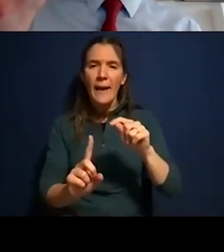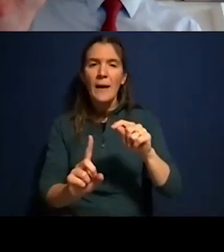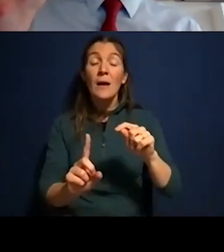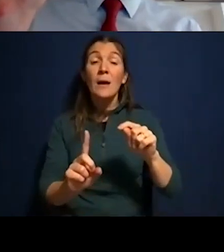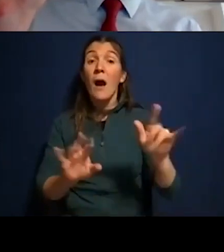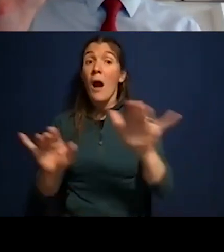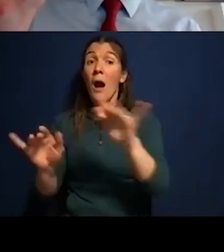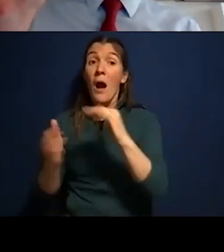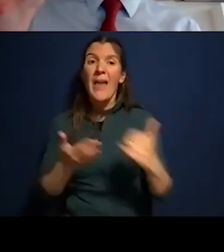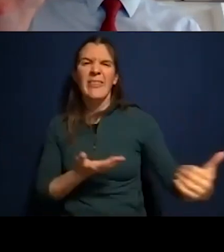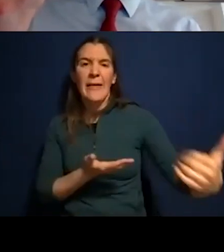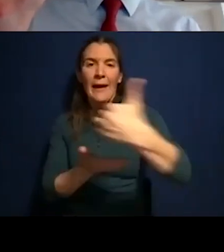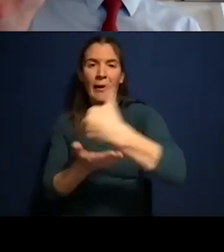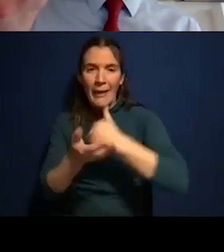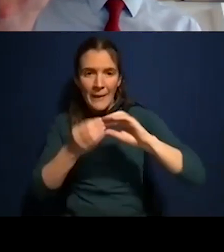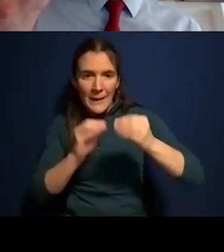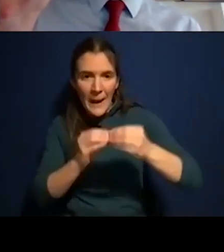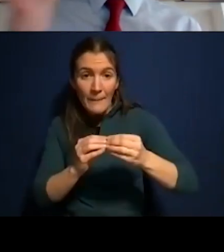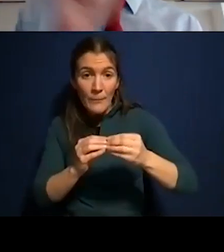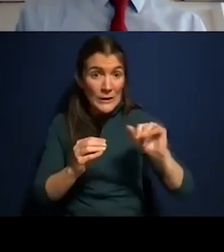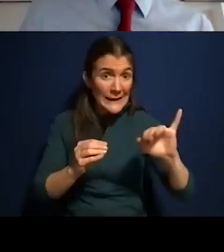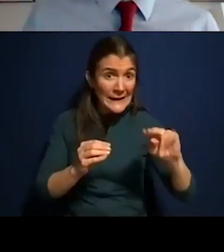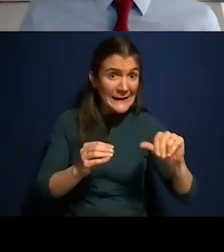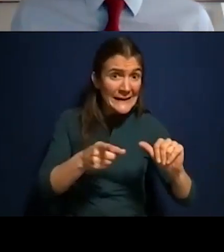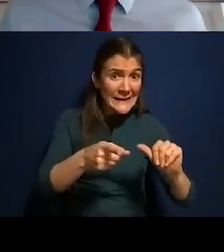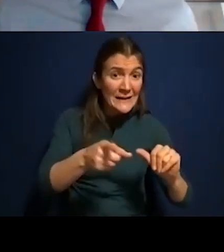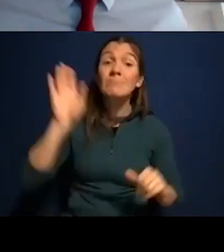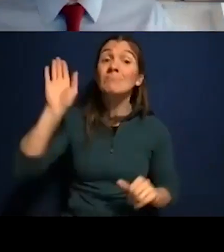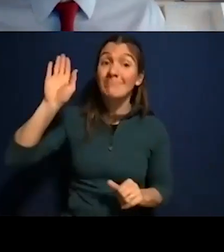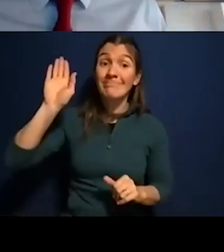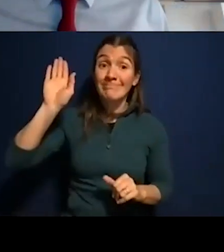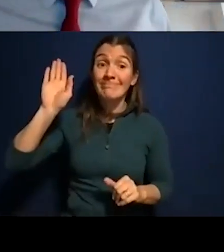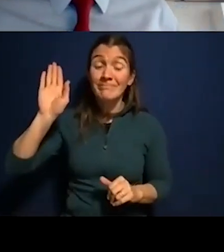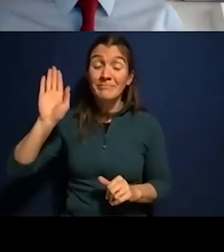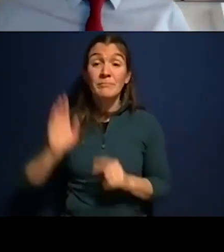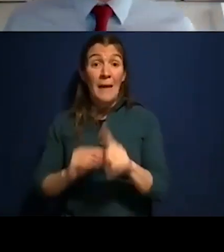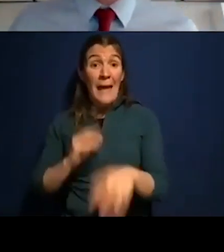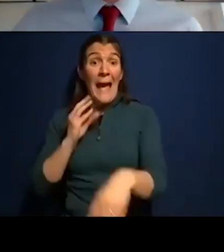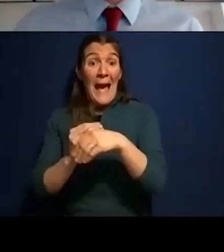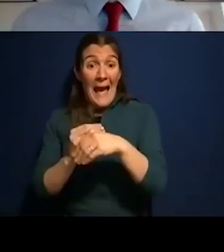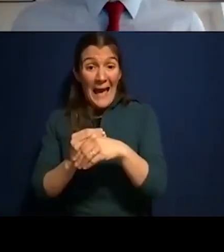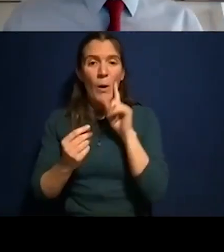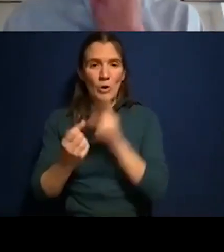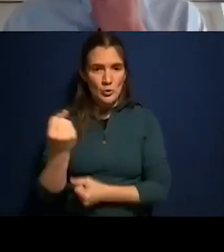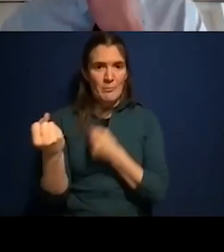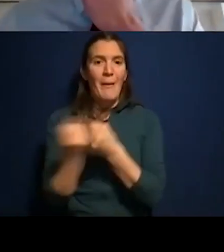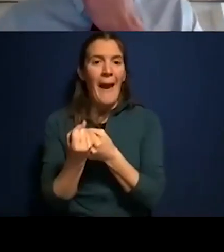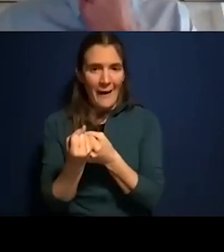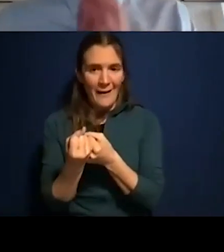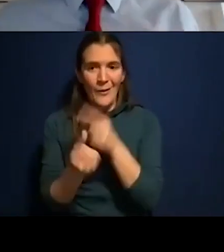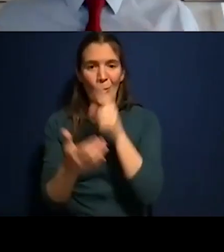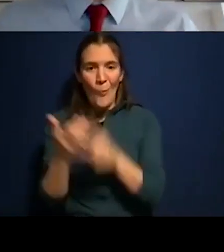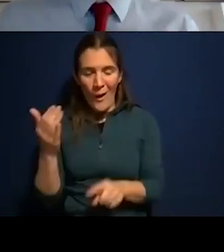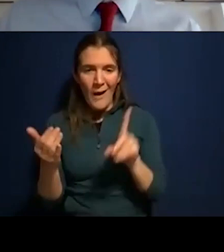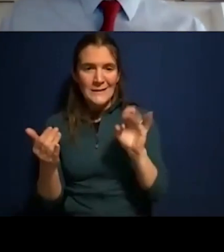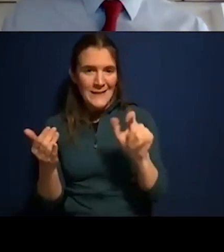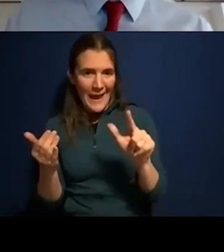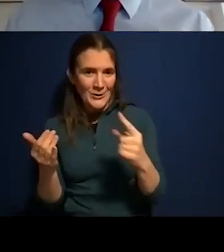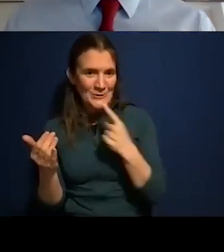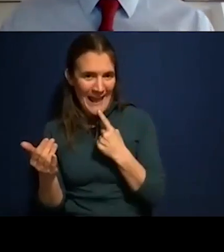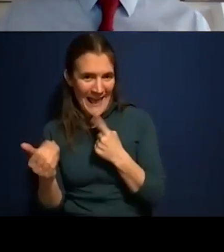that Ian talked about. Ian, did you have a comment? Yes, I want to back Select Board Member